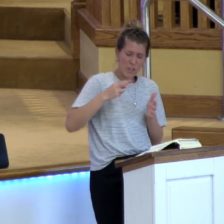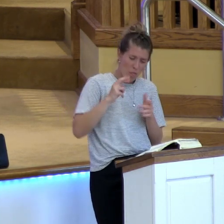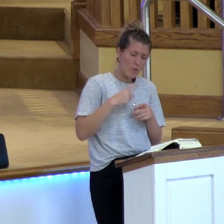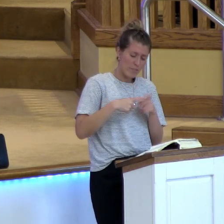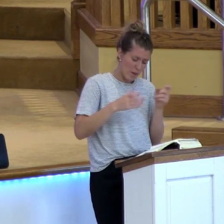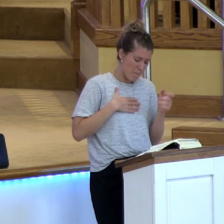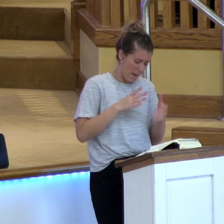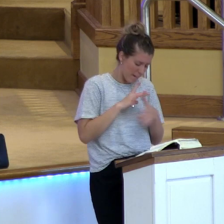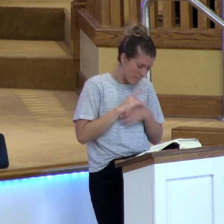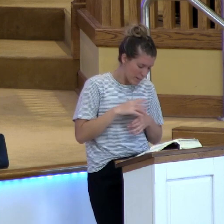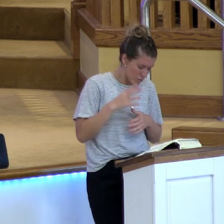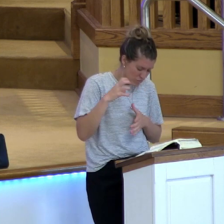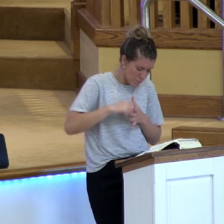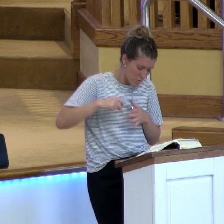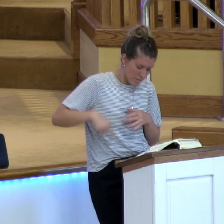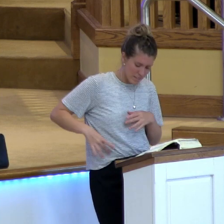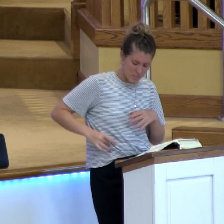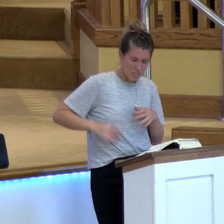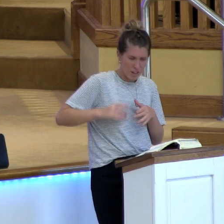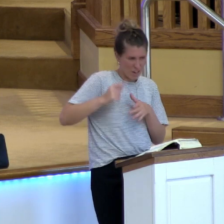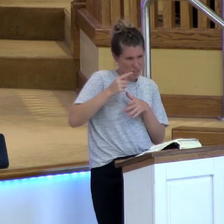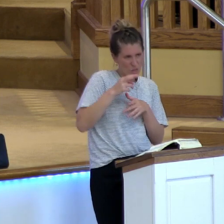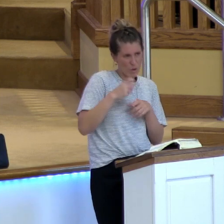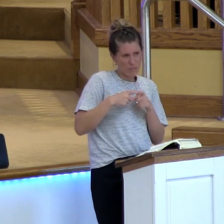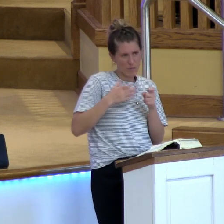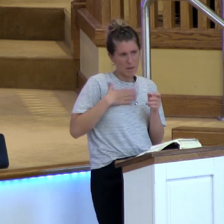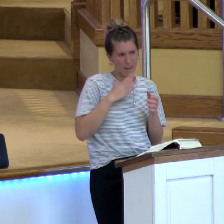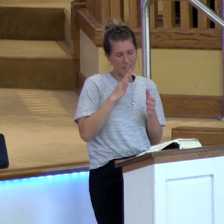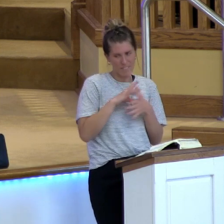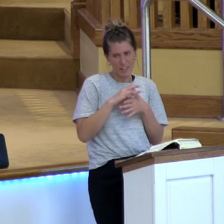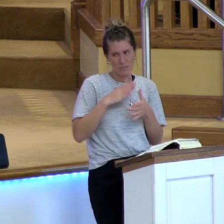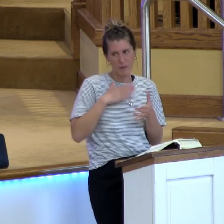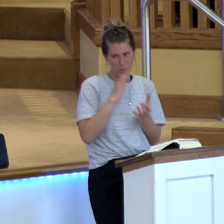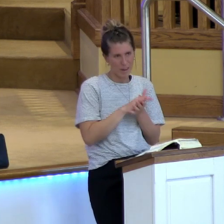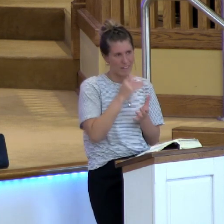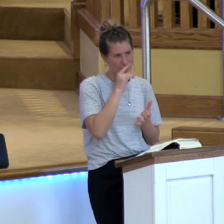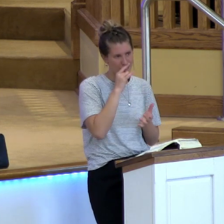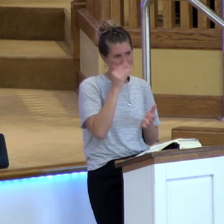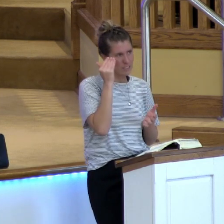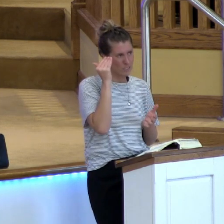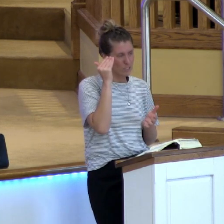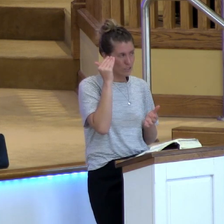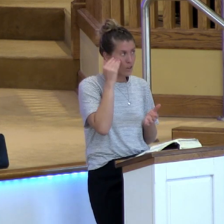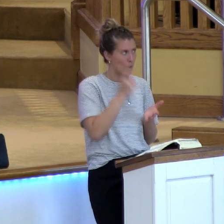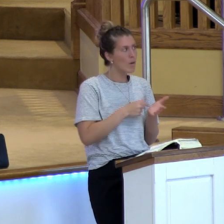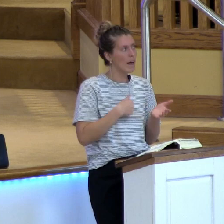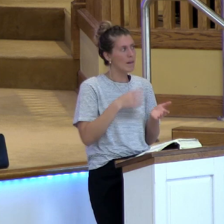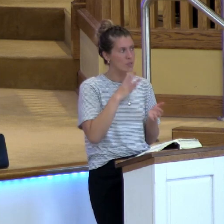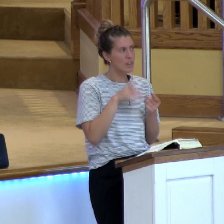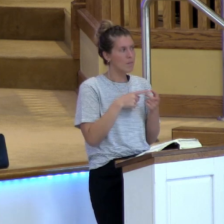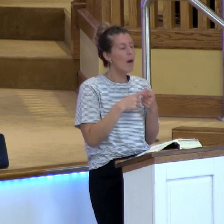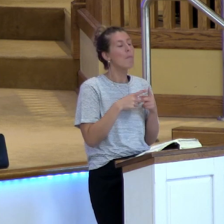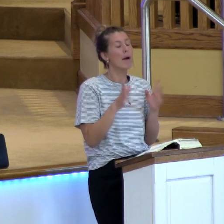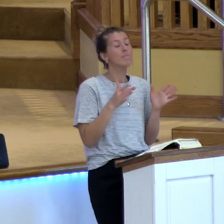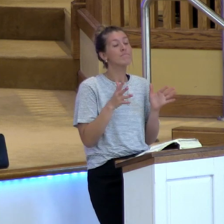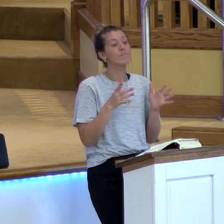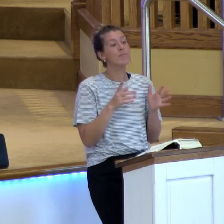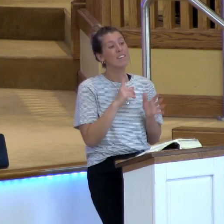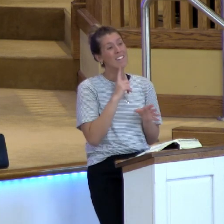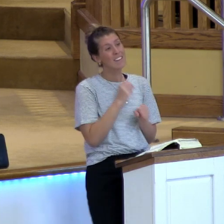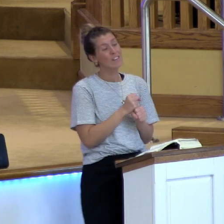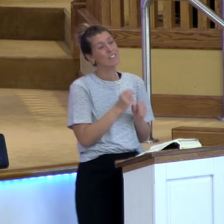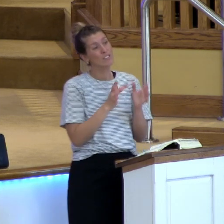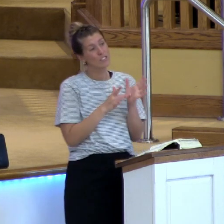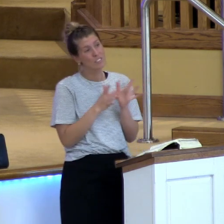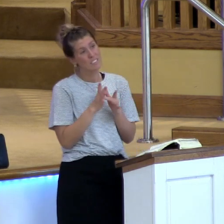my flesh. Remove this thorn from my flesh. My wife and kids know what I'm talking about. That's about it. That's about all it knows. And literally,